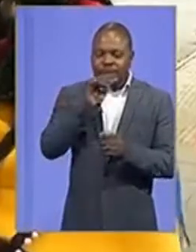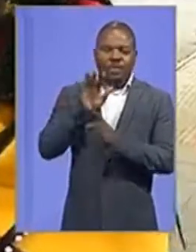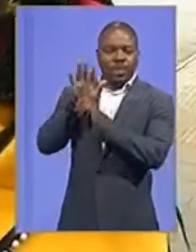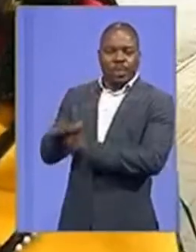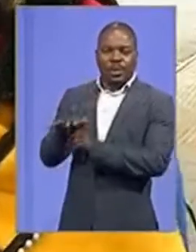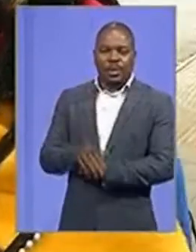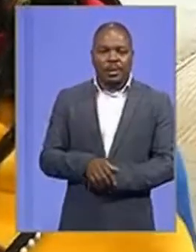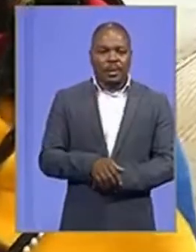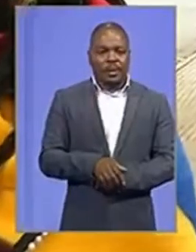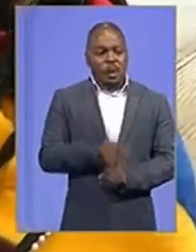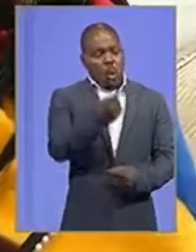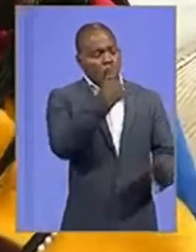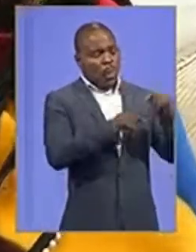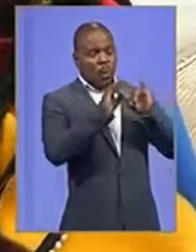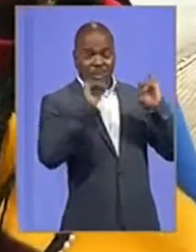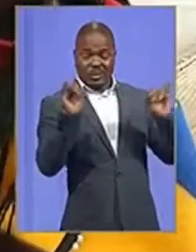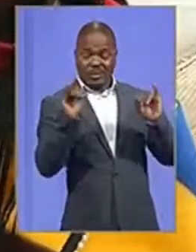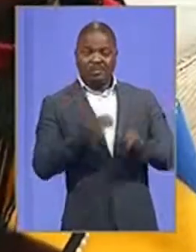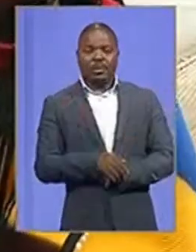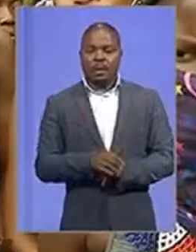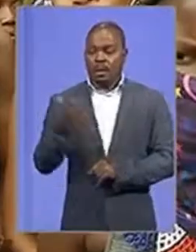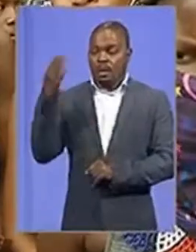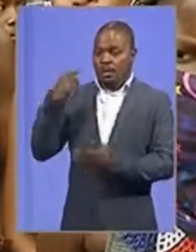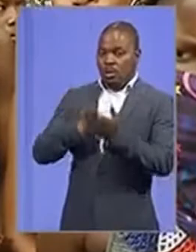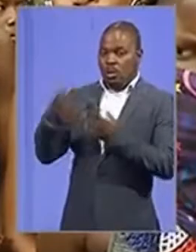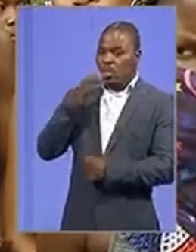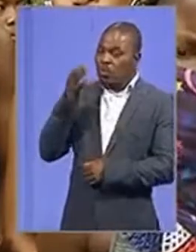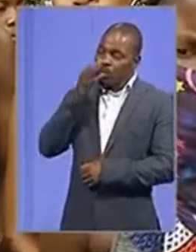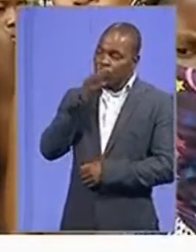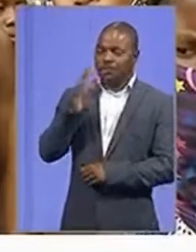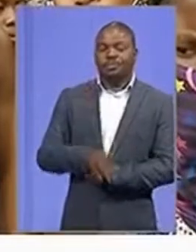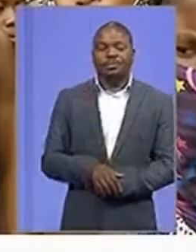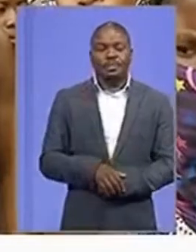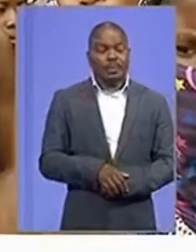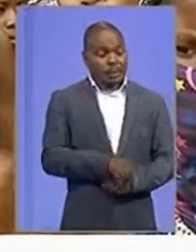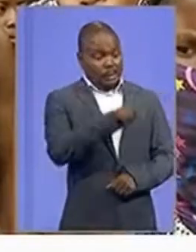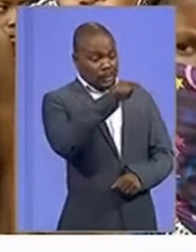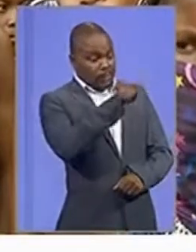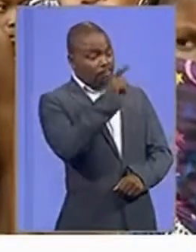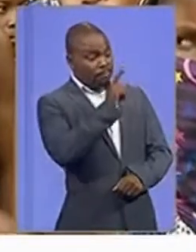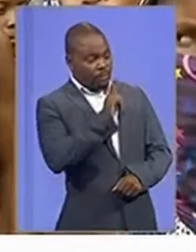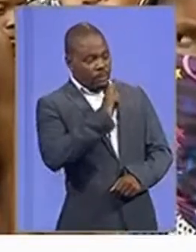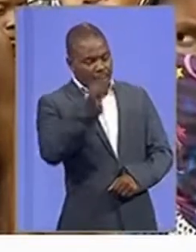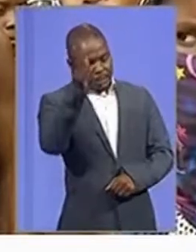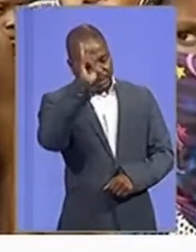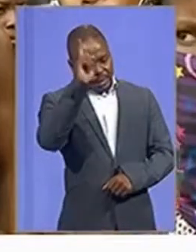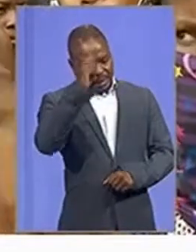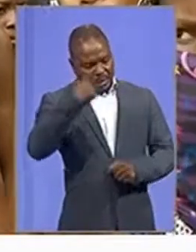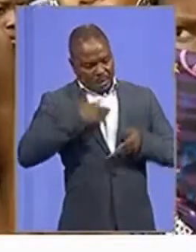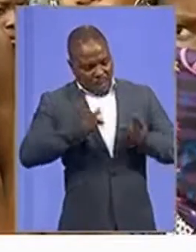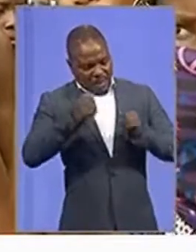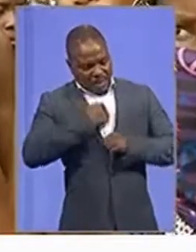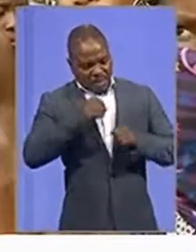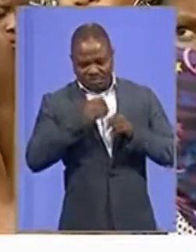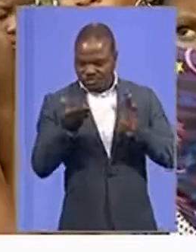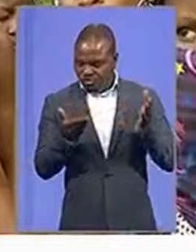ya go feta Mahlangu o ile a ikarabela ka la gore The guy told me that my Africanism is dead. I'm supposed